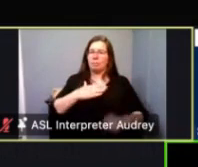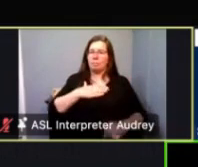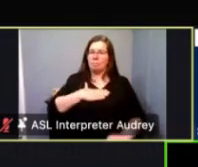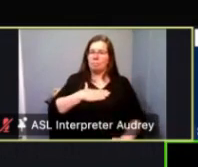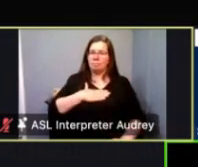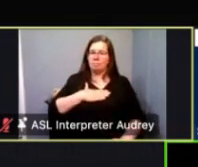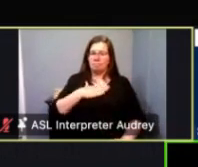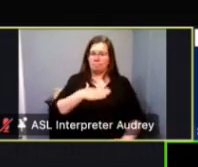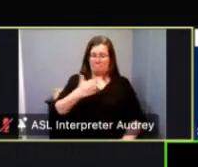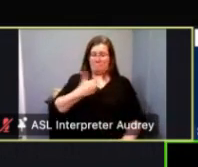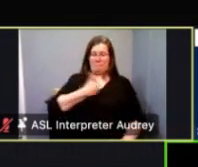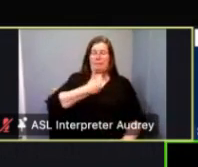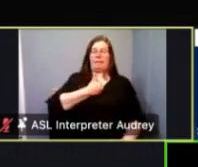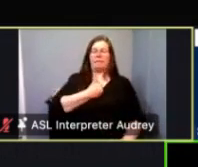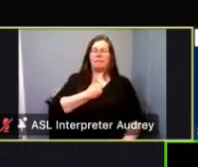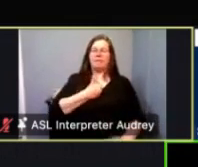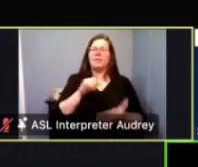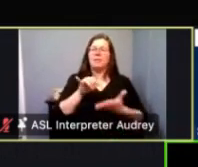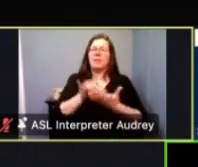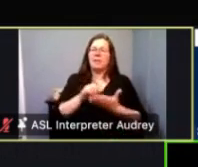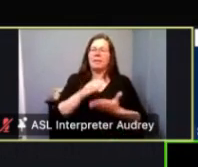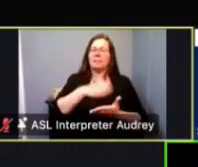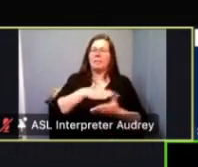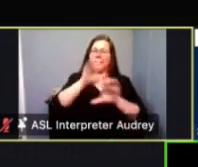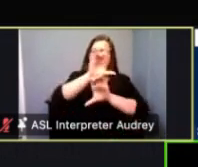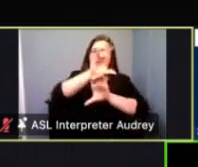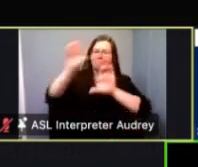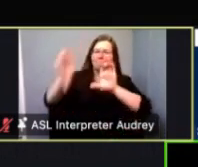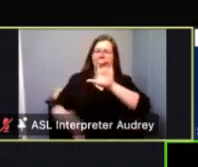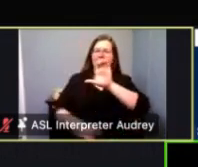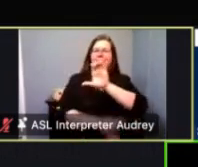myself. So those are my facets of life.